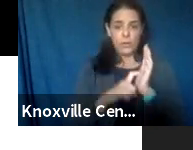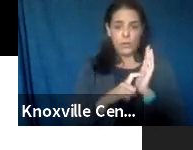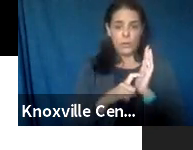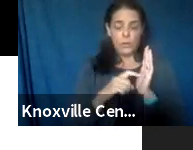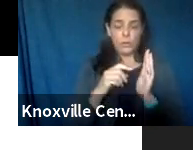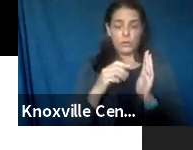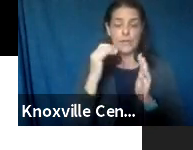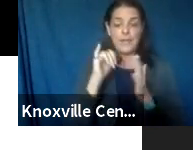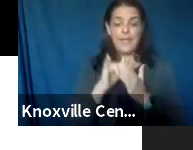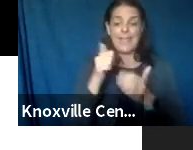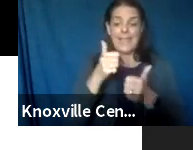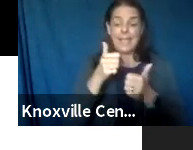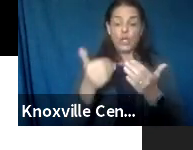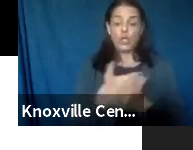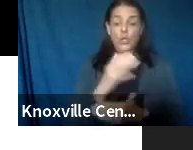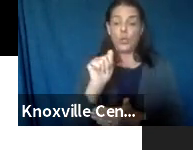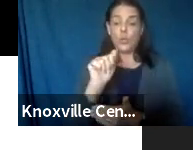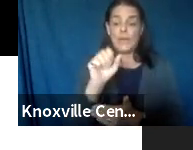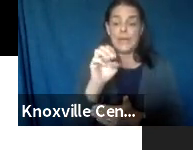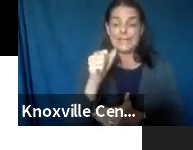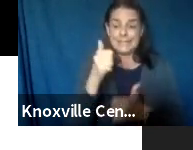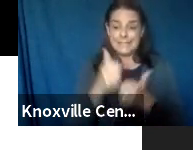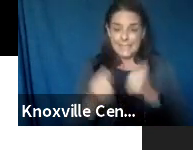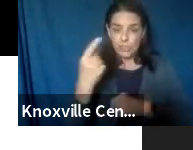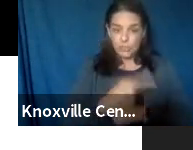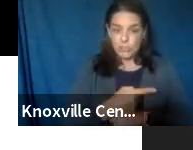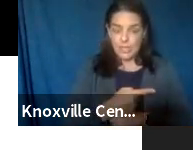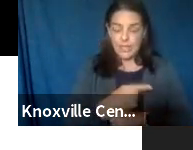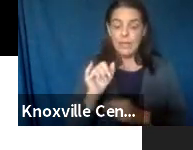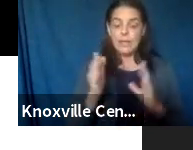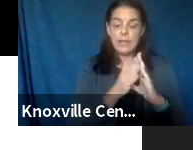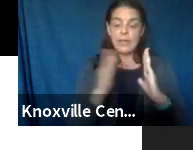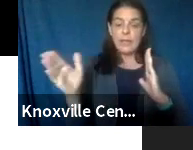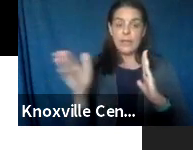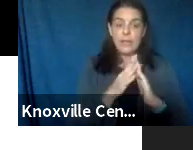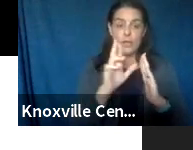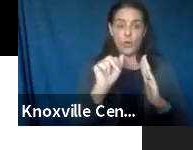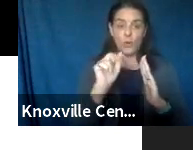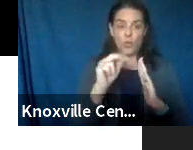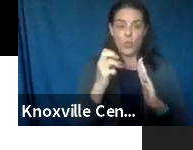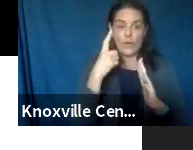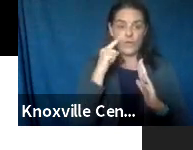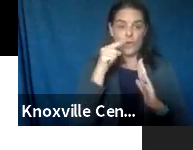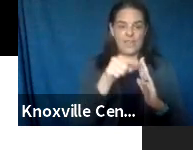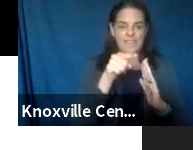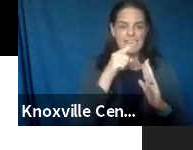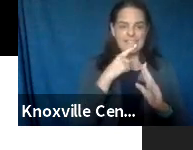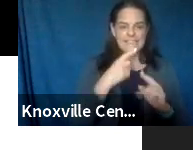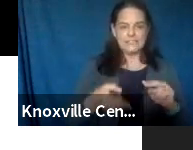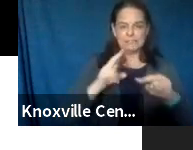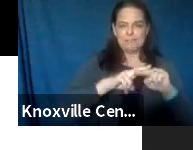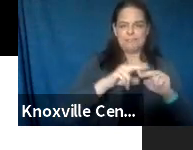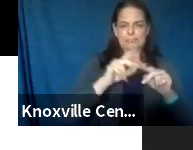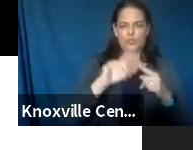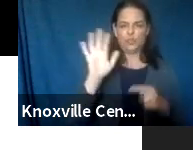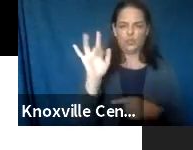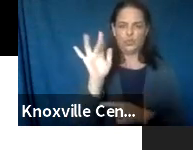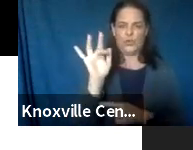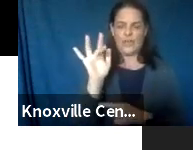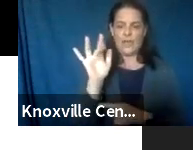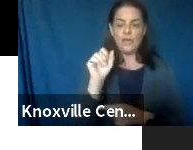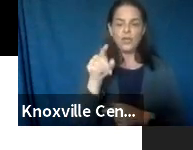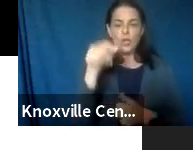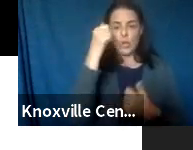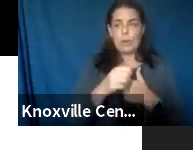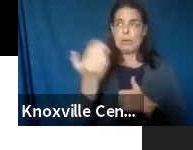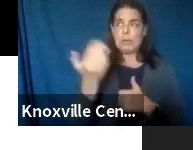new cases per day. The range for the new cases per day on this one is up just to 25. So if you remember